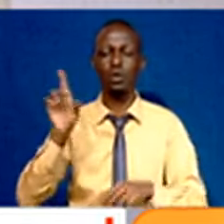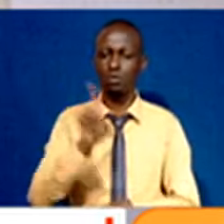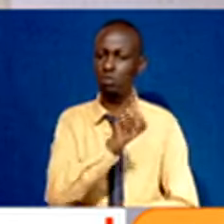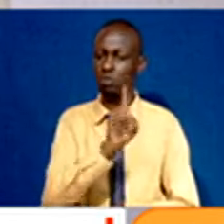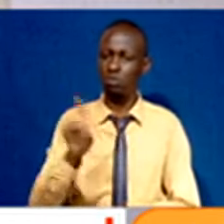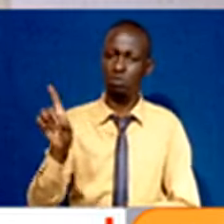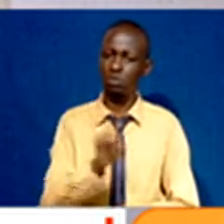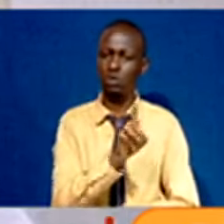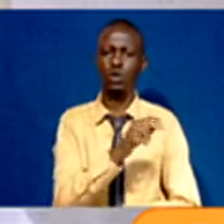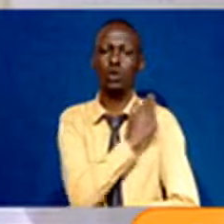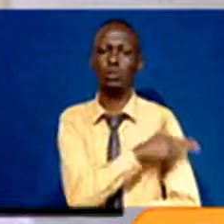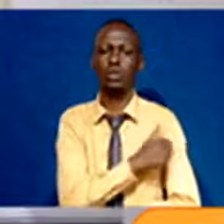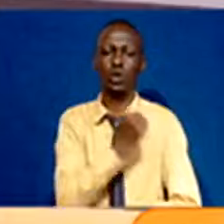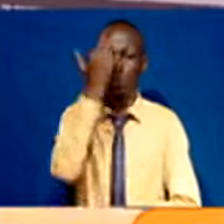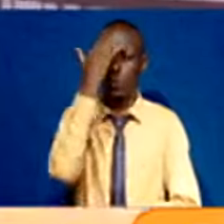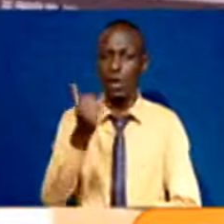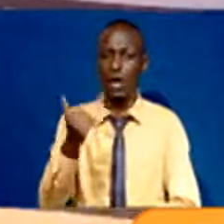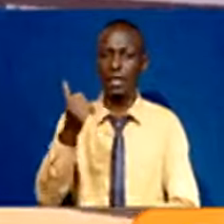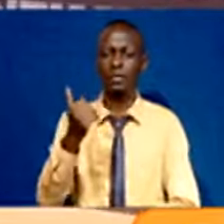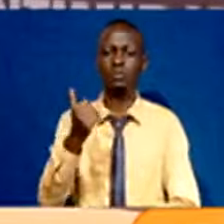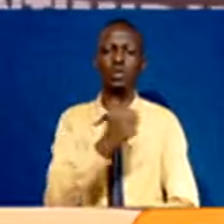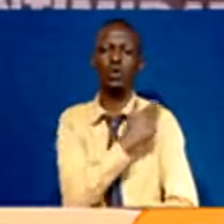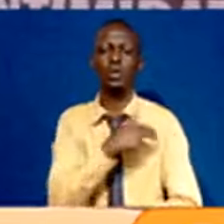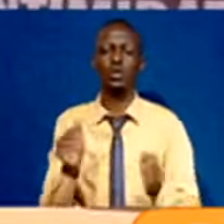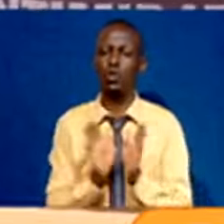of the challenges in the public sector.